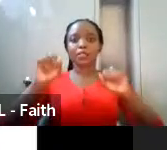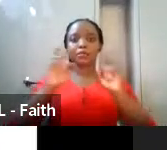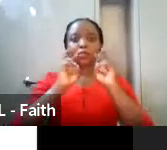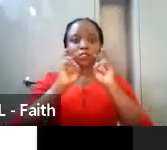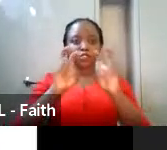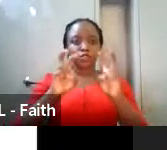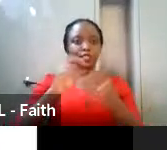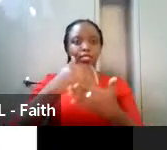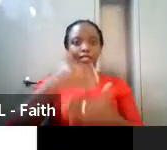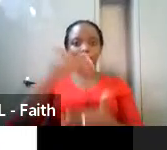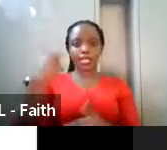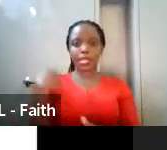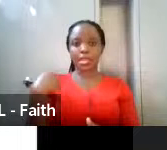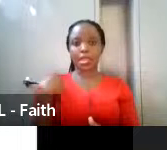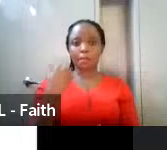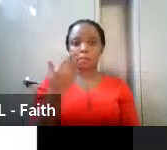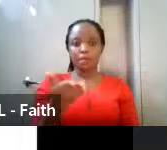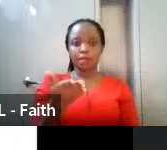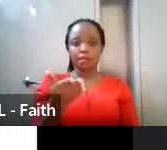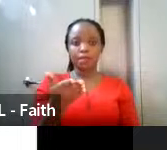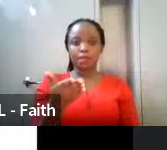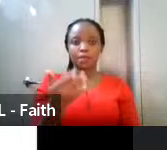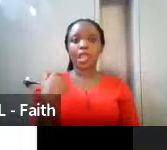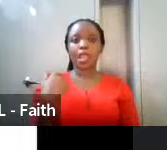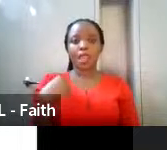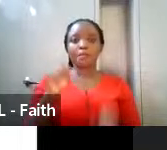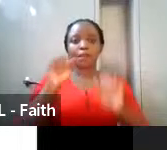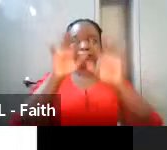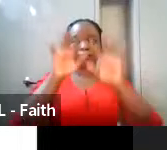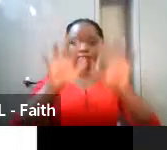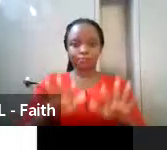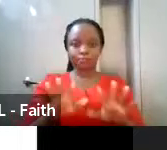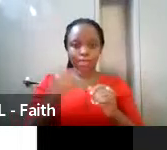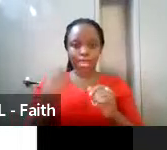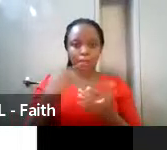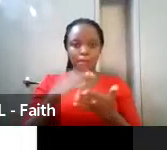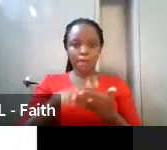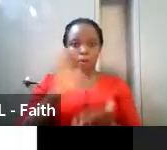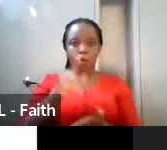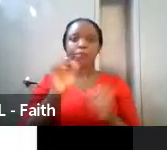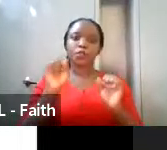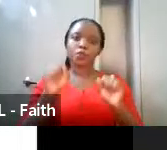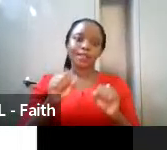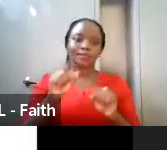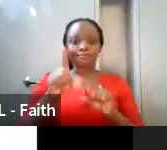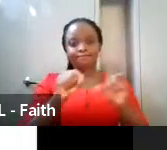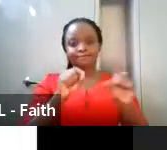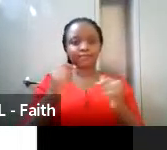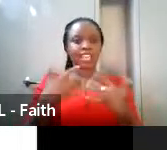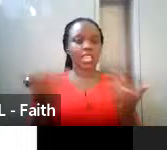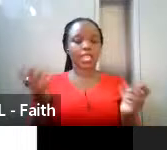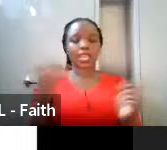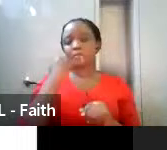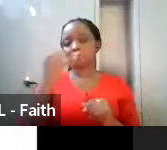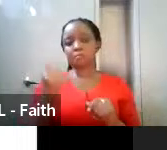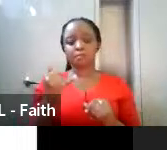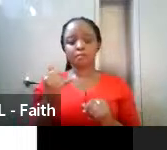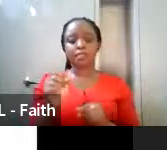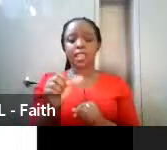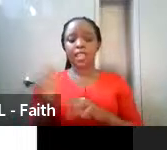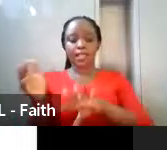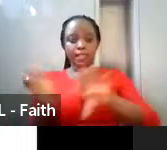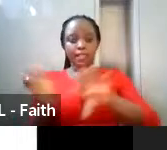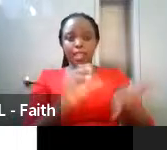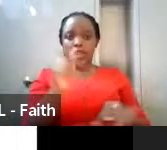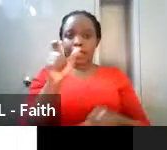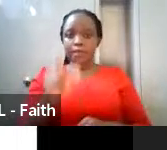screen the number displayed and the email above. So as we proceed, we have Ala who is asking, we